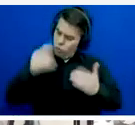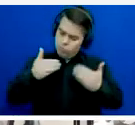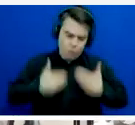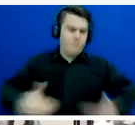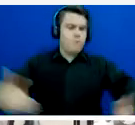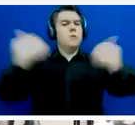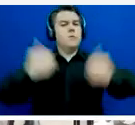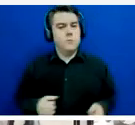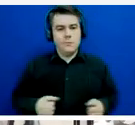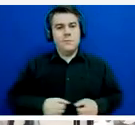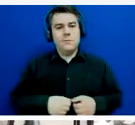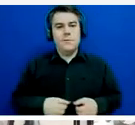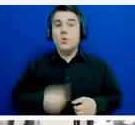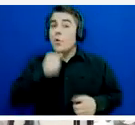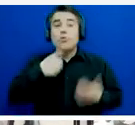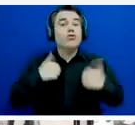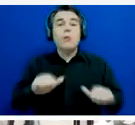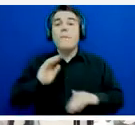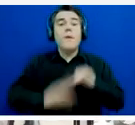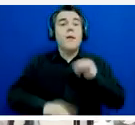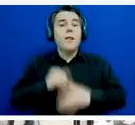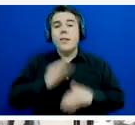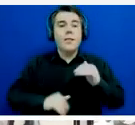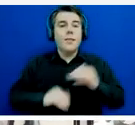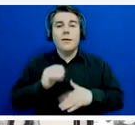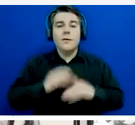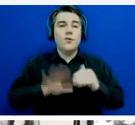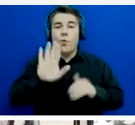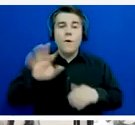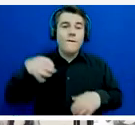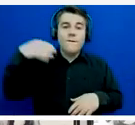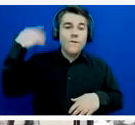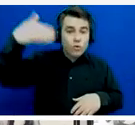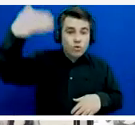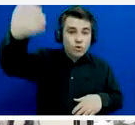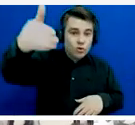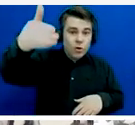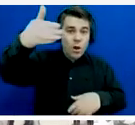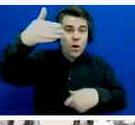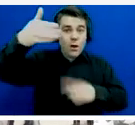here. But don't try to build what you want to, your future on what the past